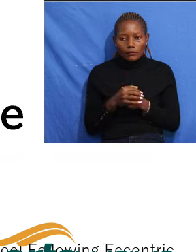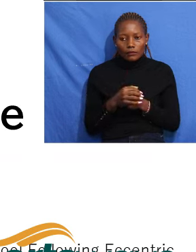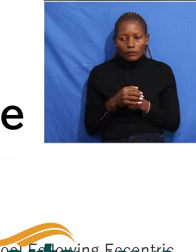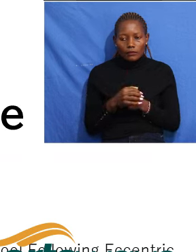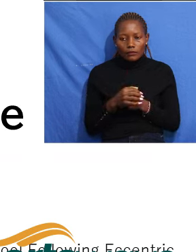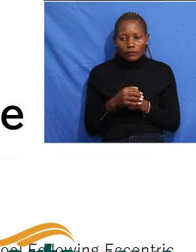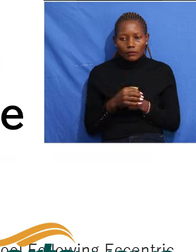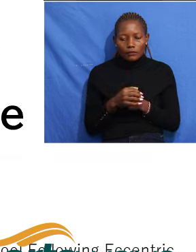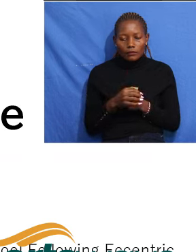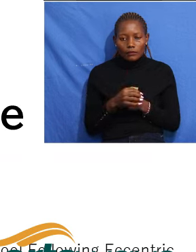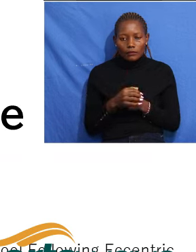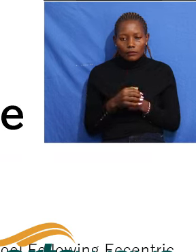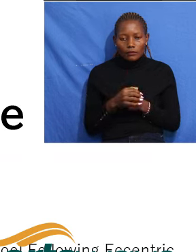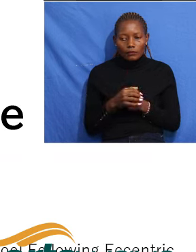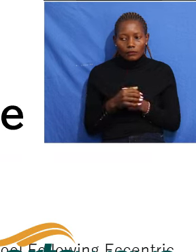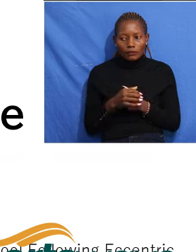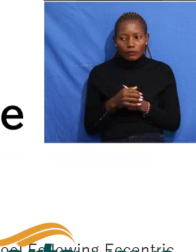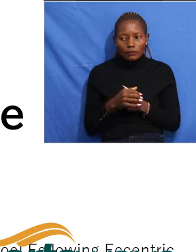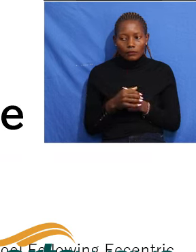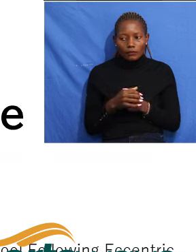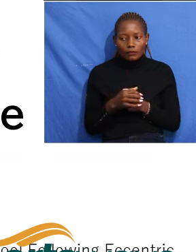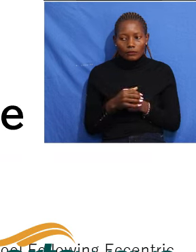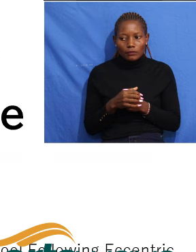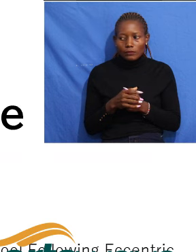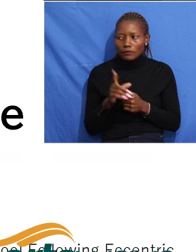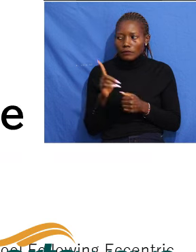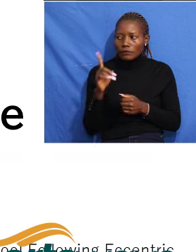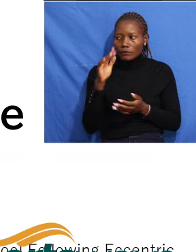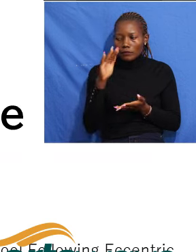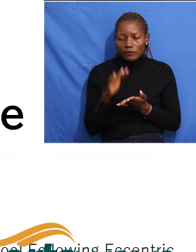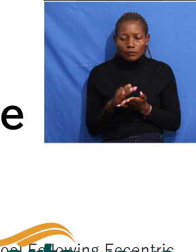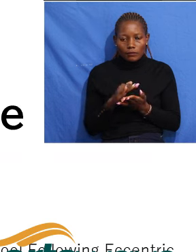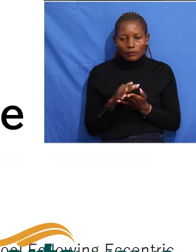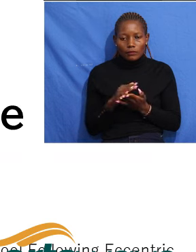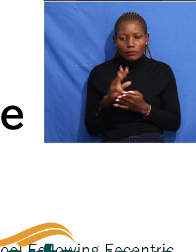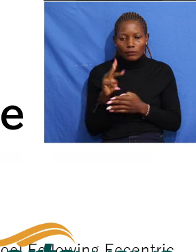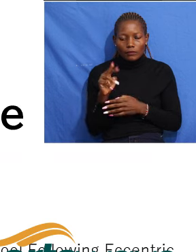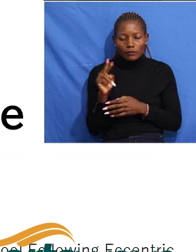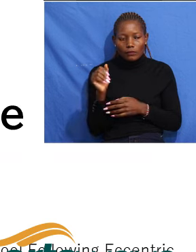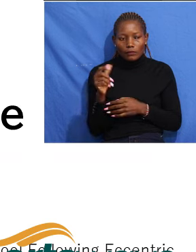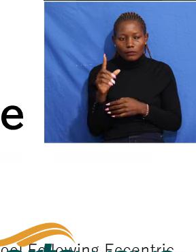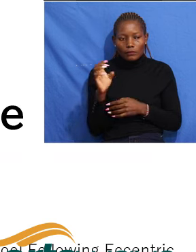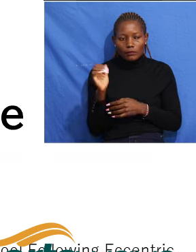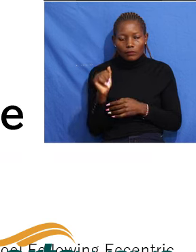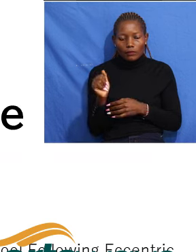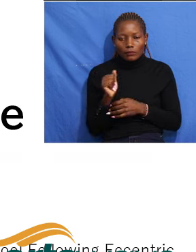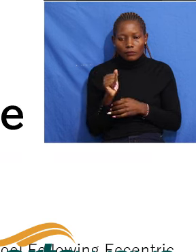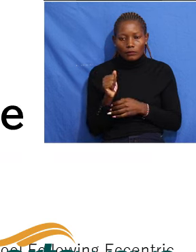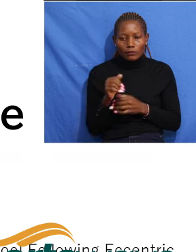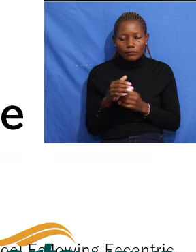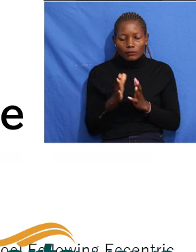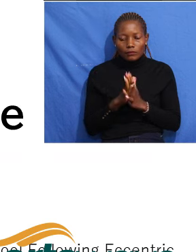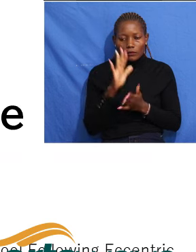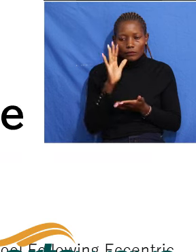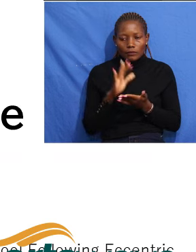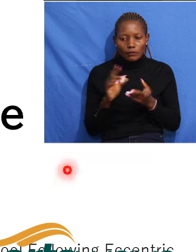myofascial blinding and dysfunction. And this decreases in muscle soreness due to increased pain